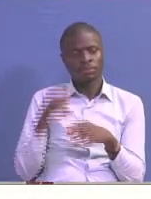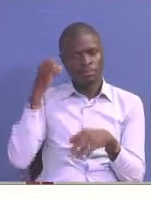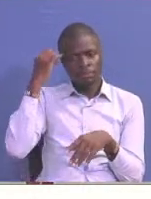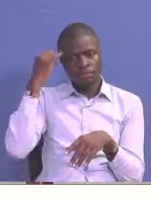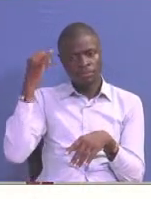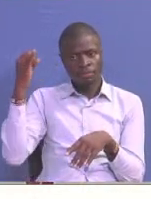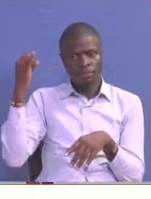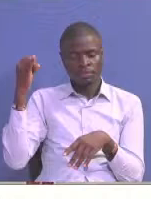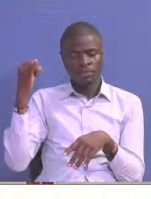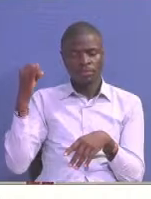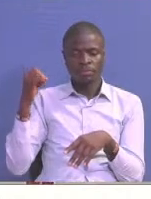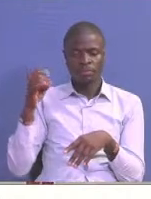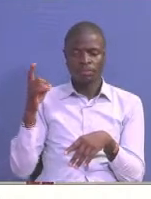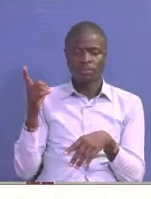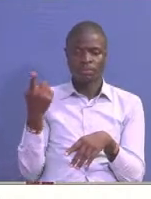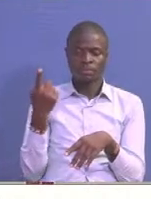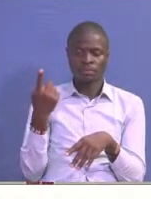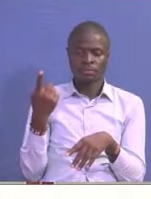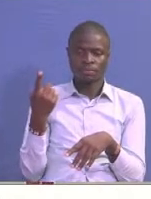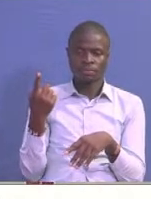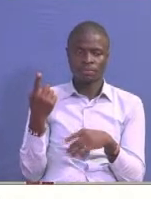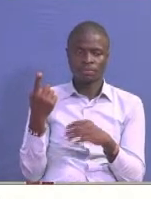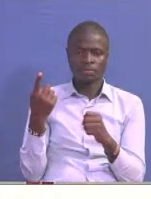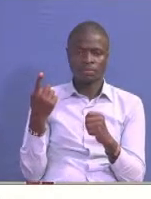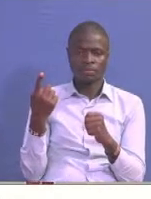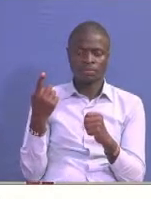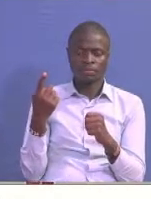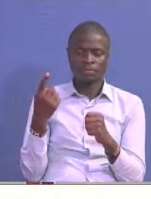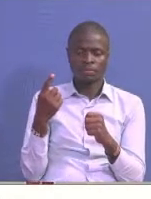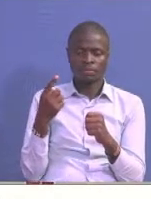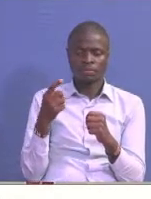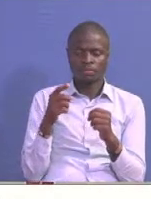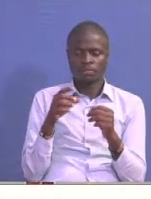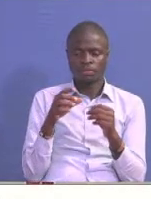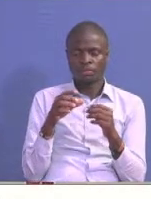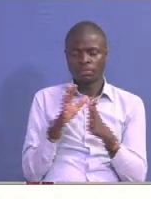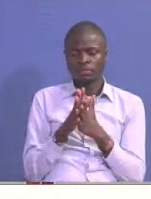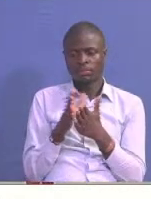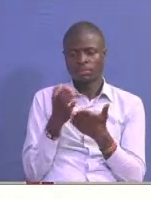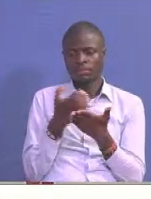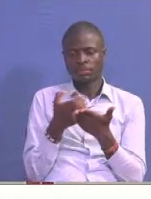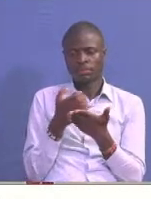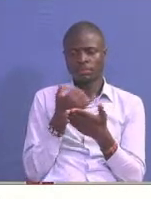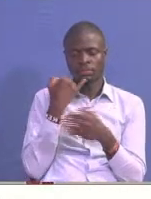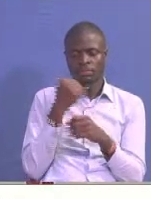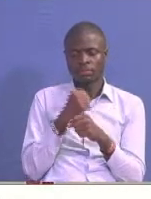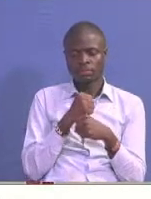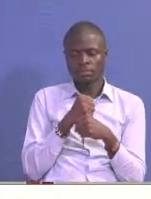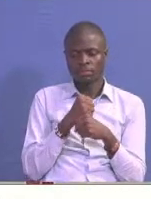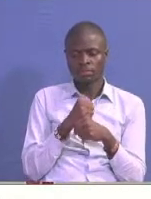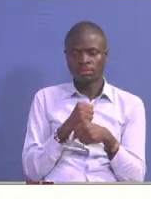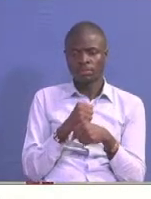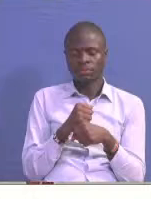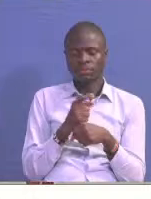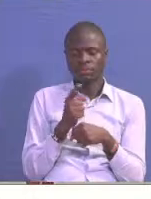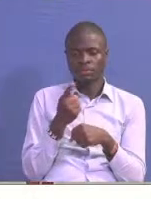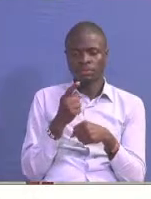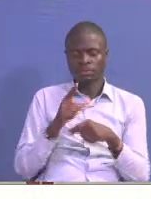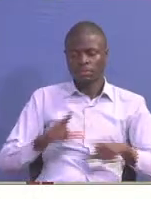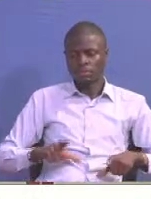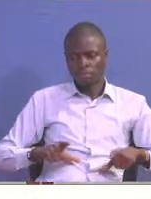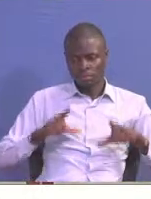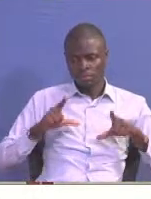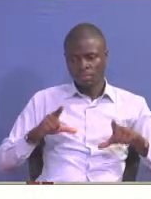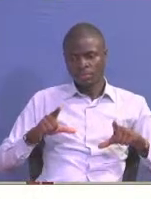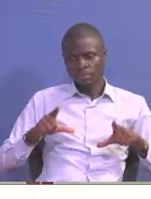is once the economy is competitive, once the lifestyle,